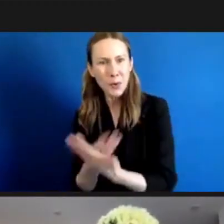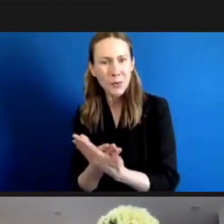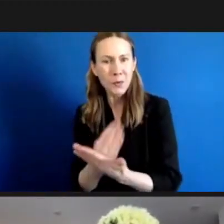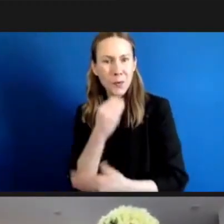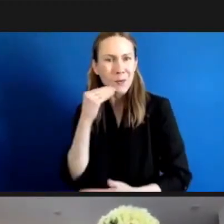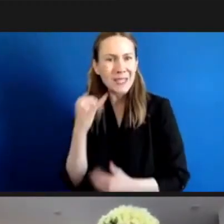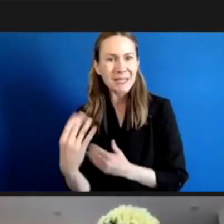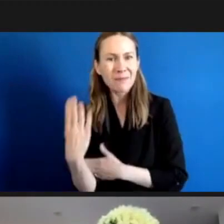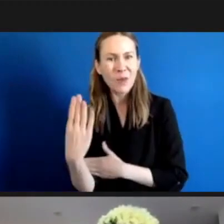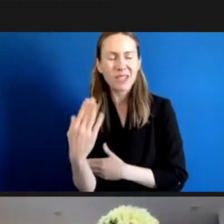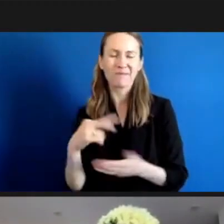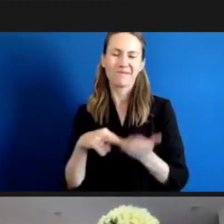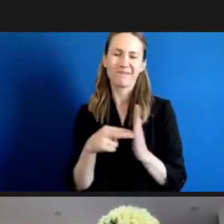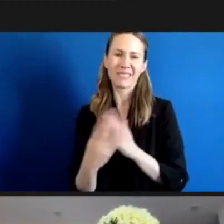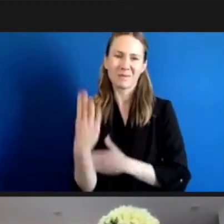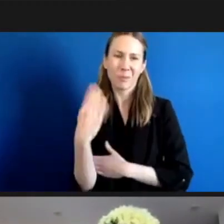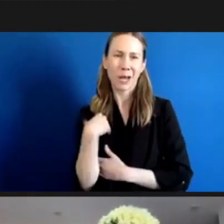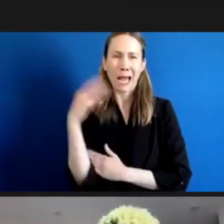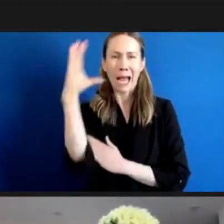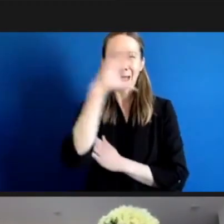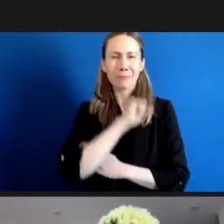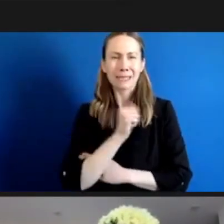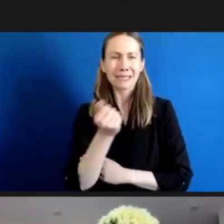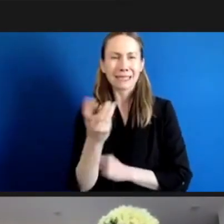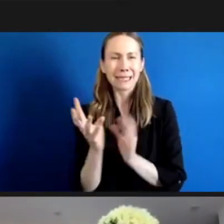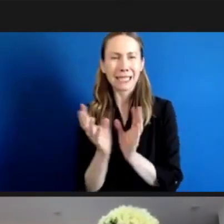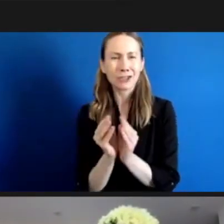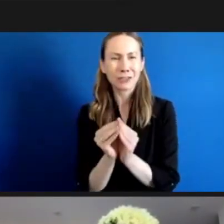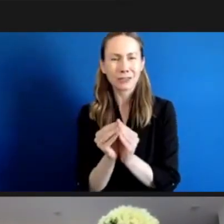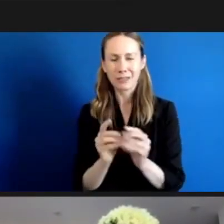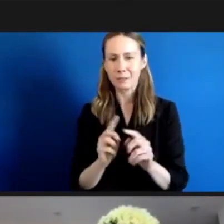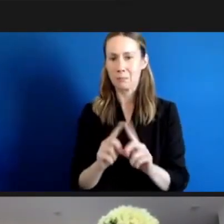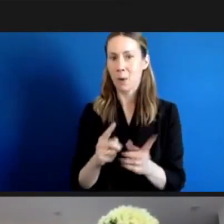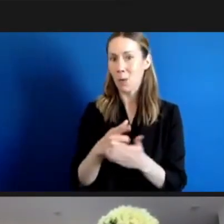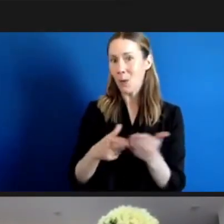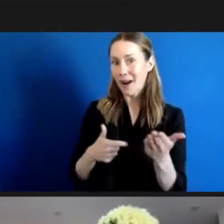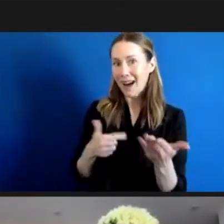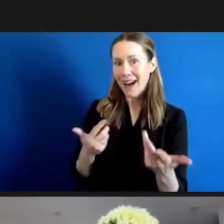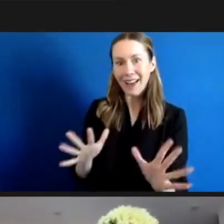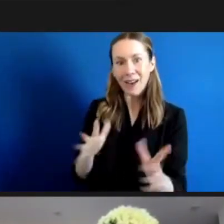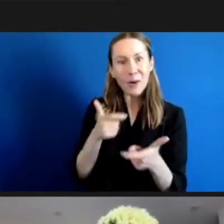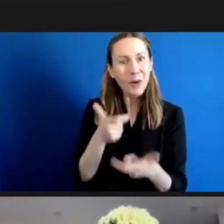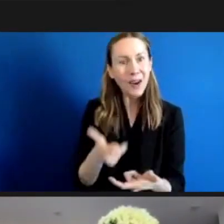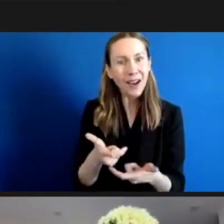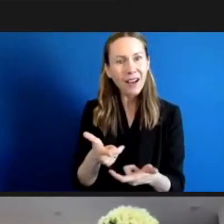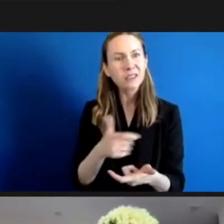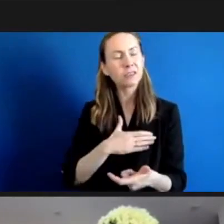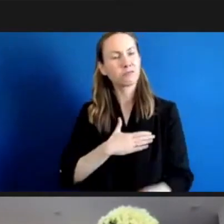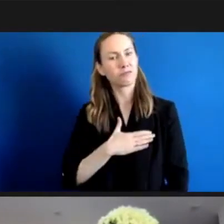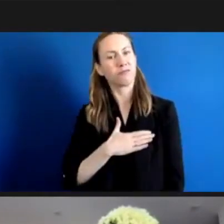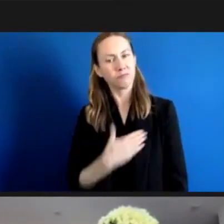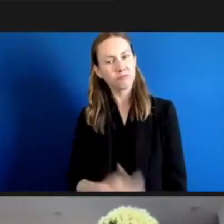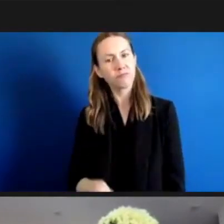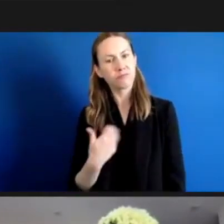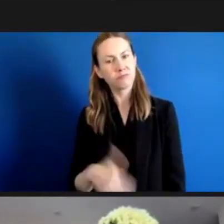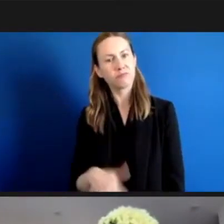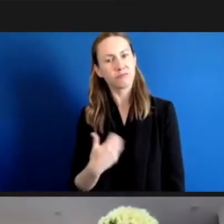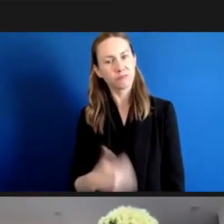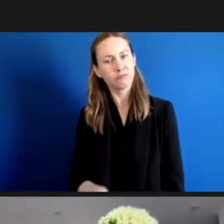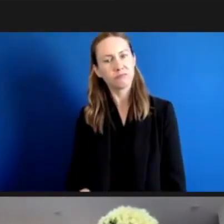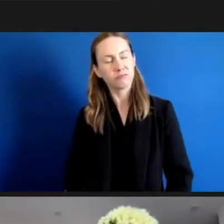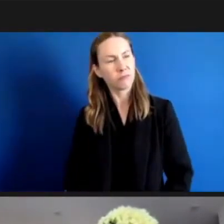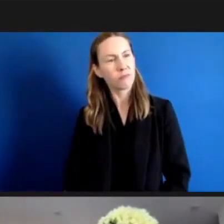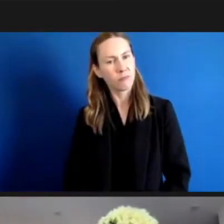missed some of the sessions, but for the ones that I have seen, I really see a lot of